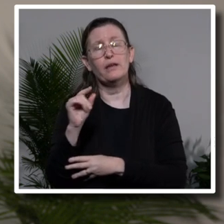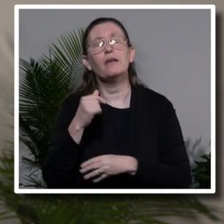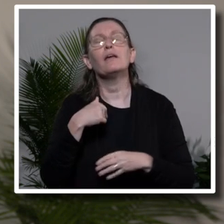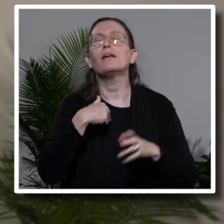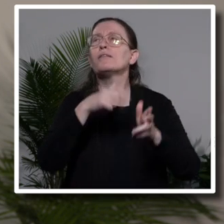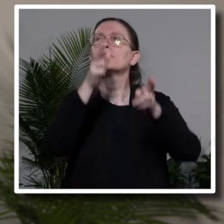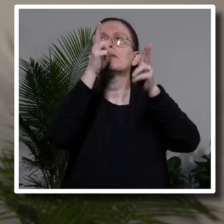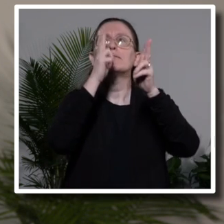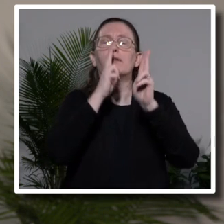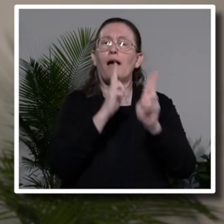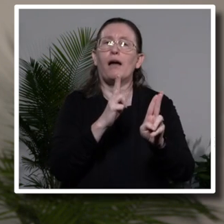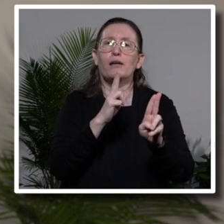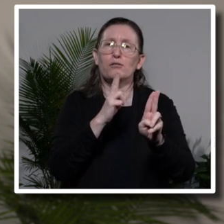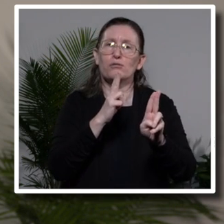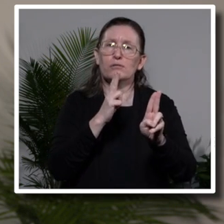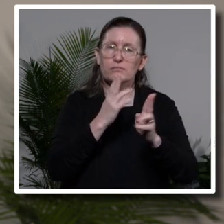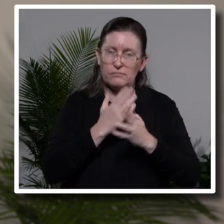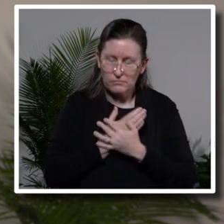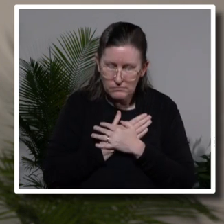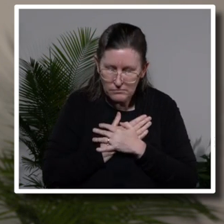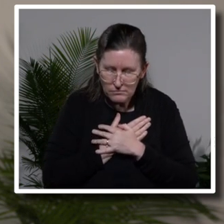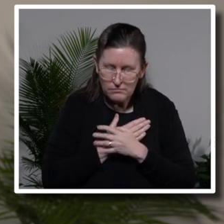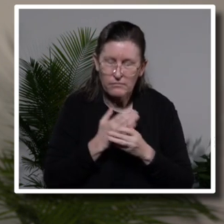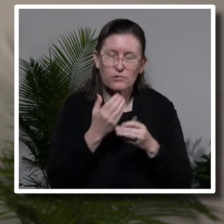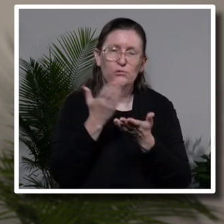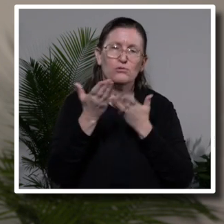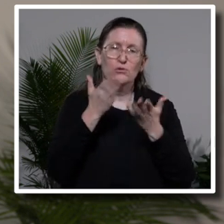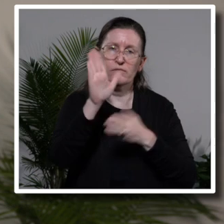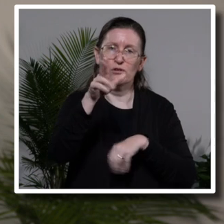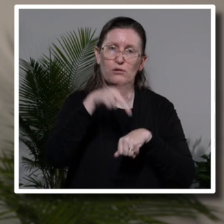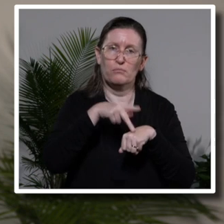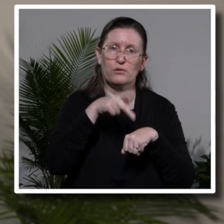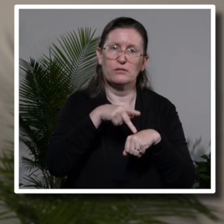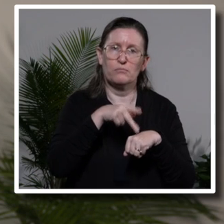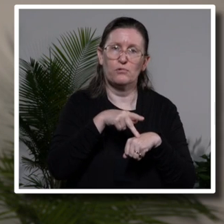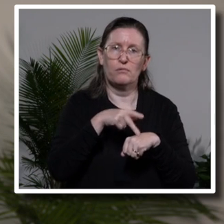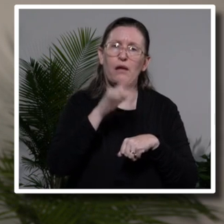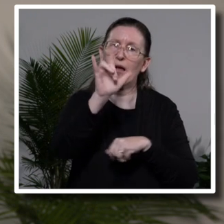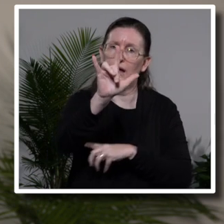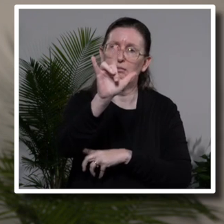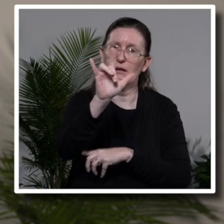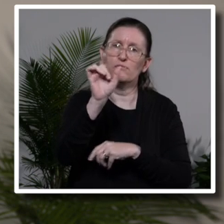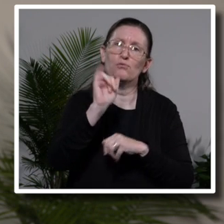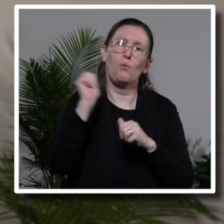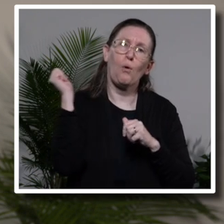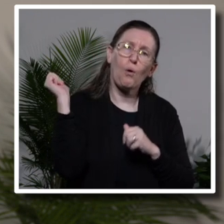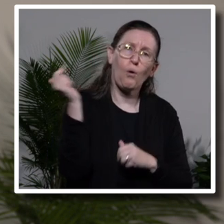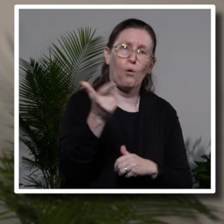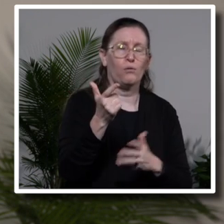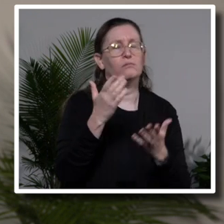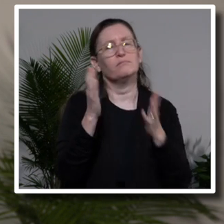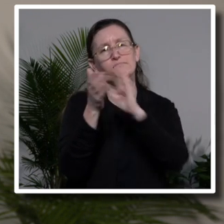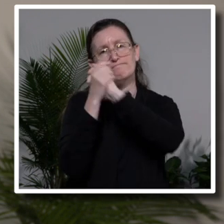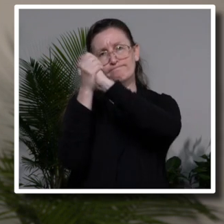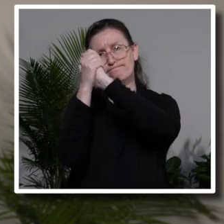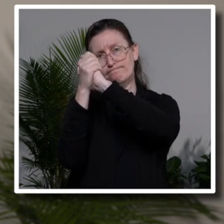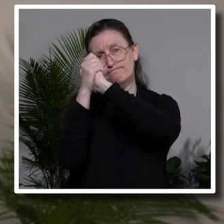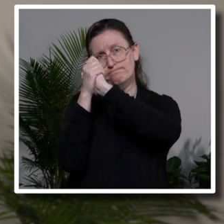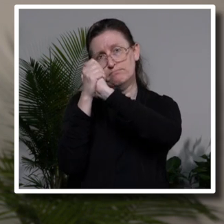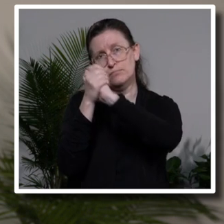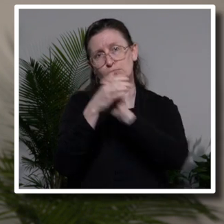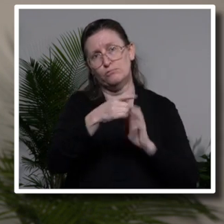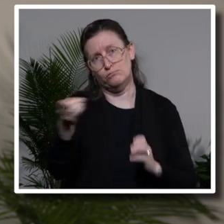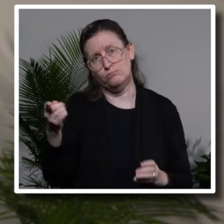an absolute honor and privilege to serve as your principal. I love you all, and congratulations to